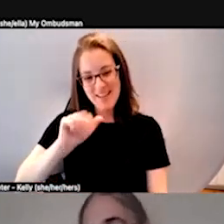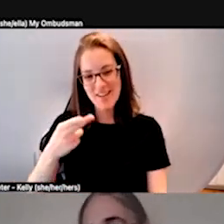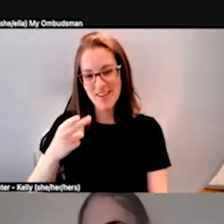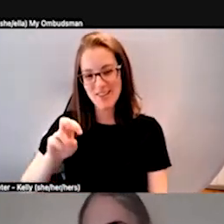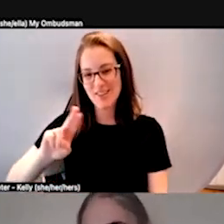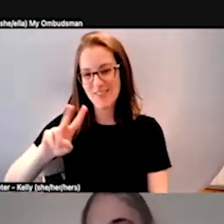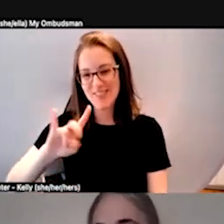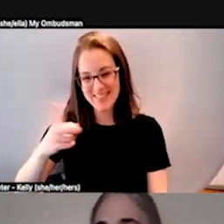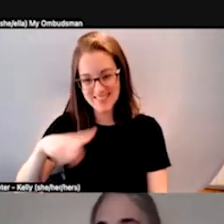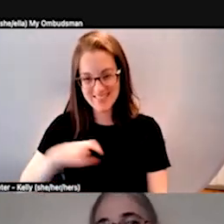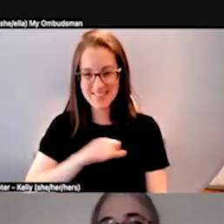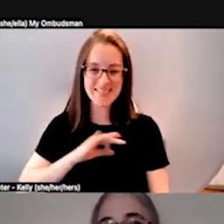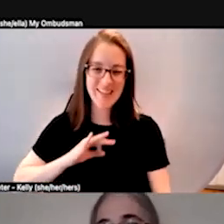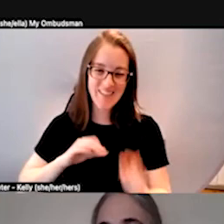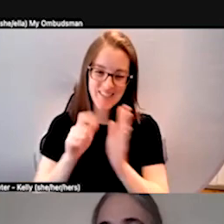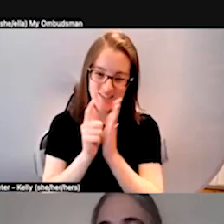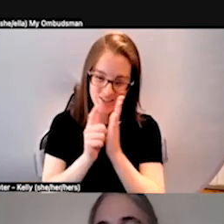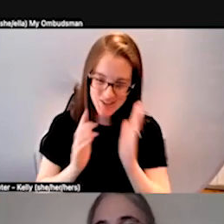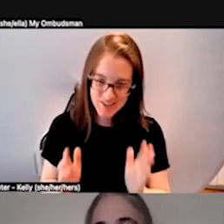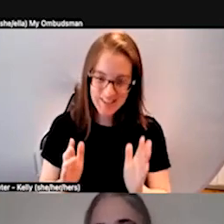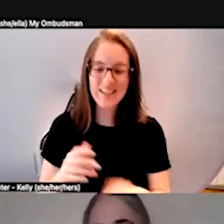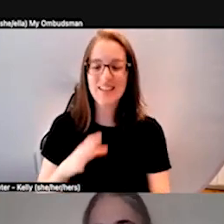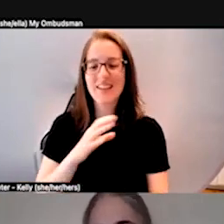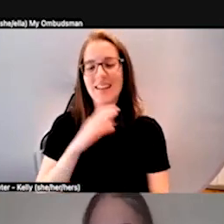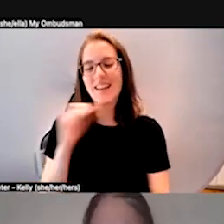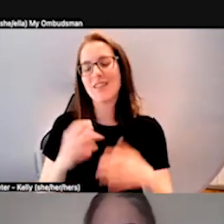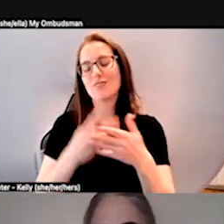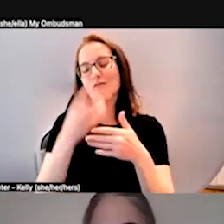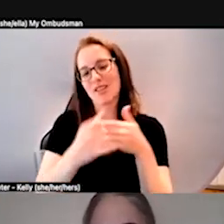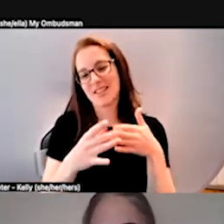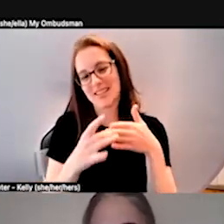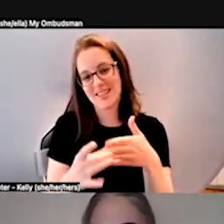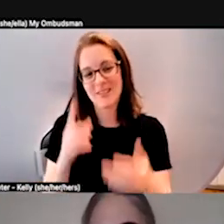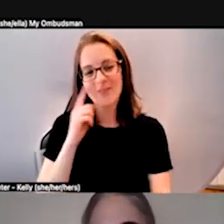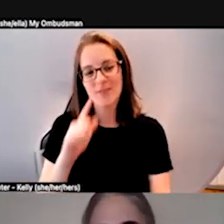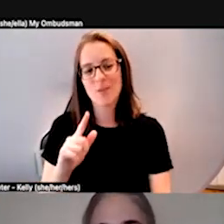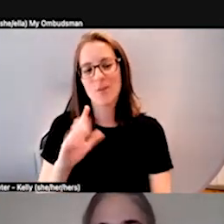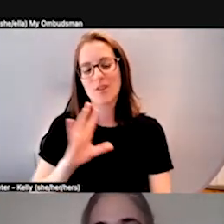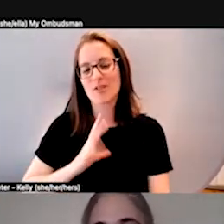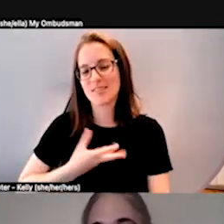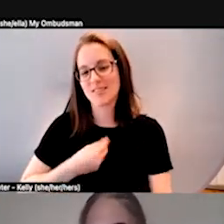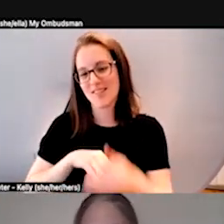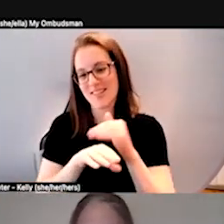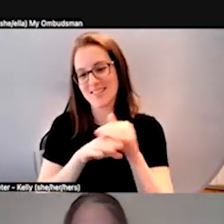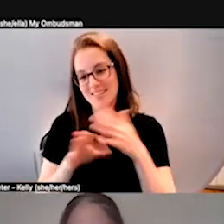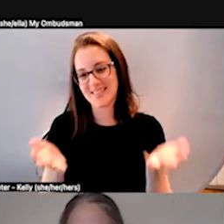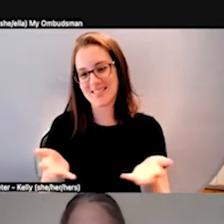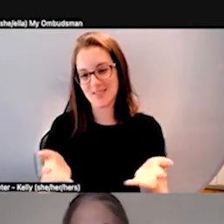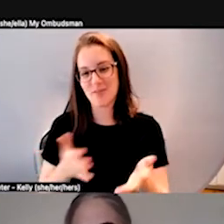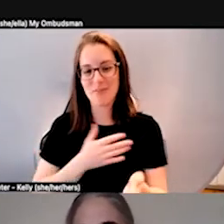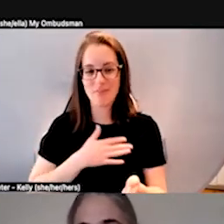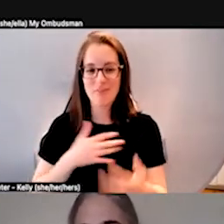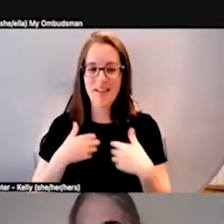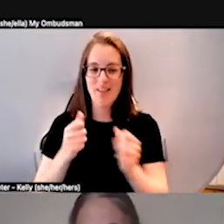and I'm still the project lead for the Transgender Health Access Initiative at my organization. But I'm going to talk about